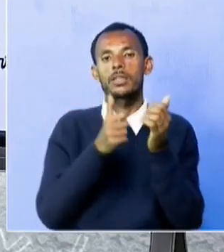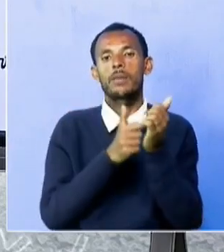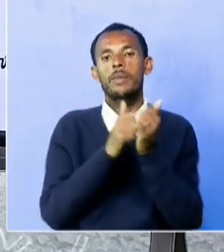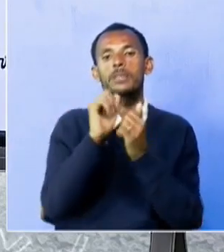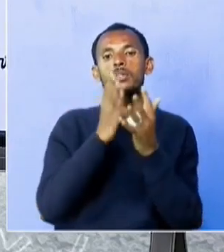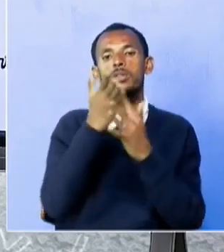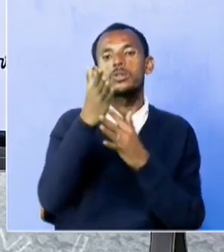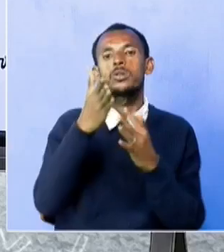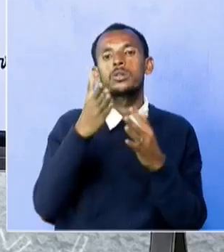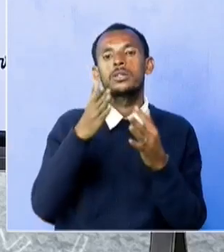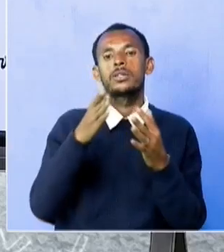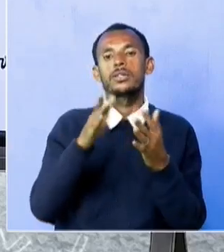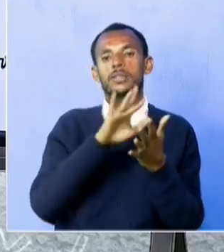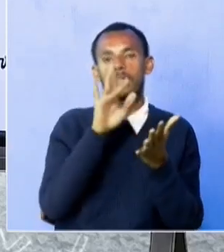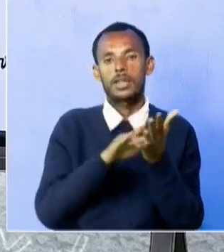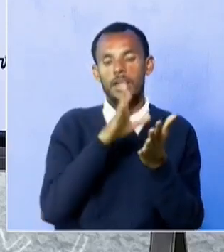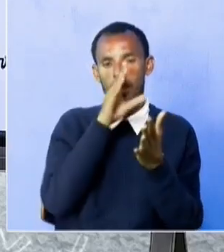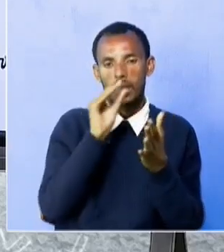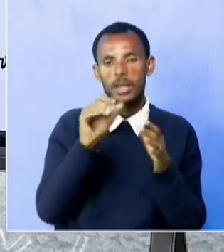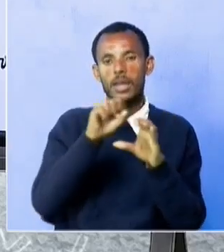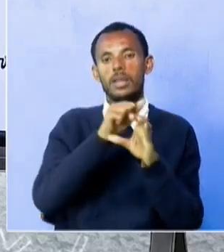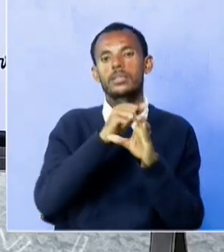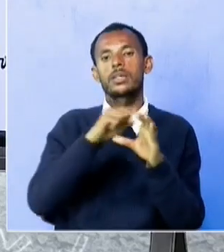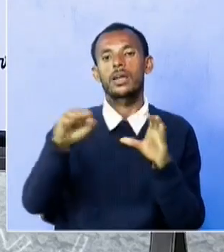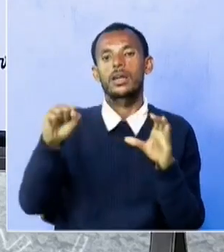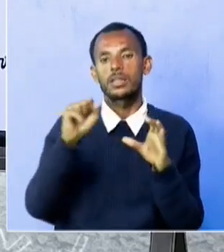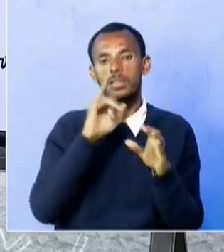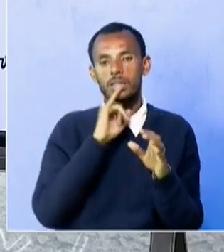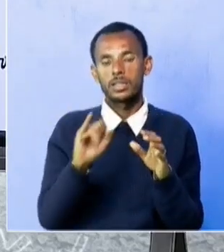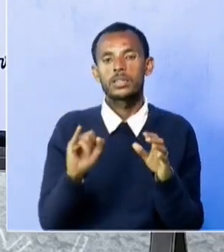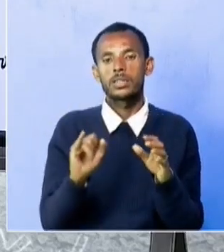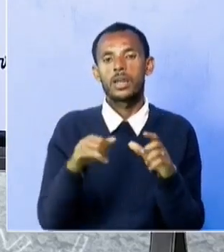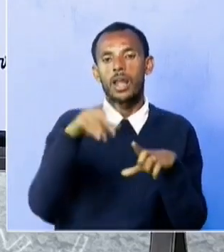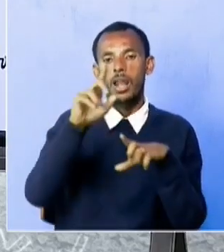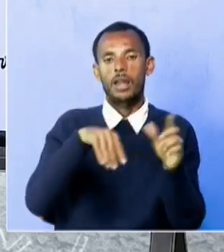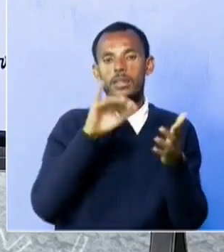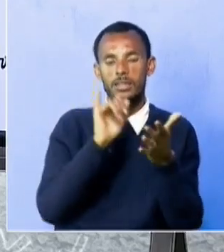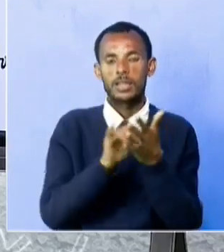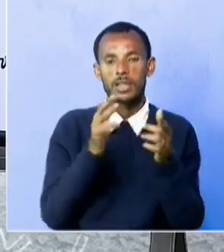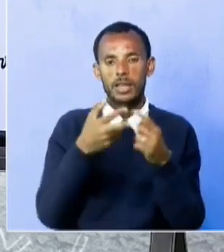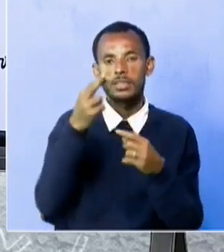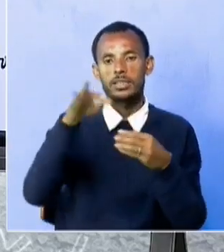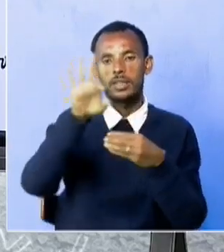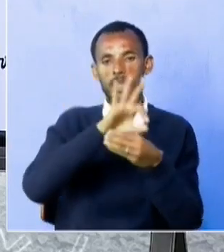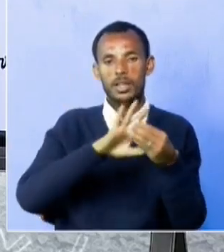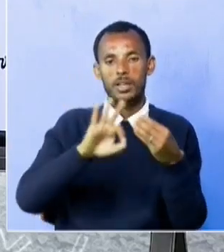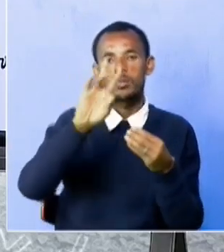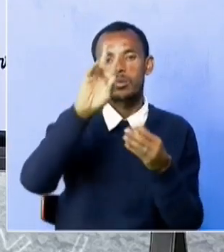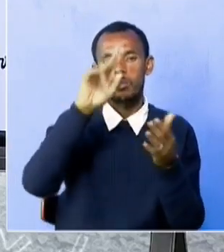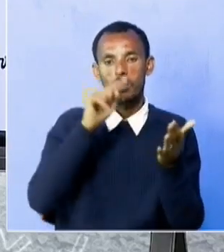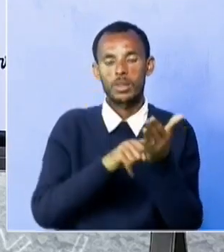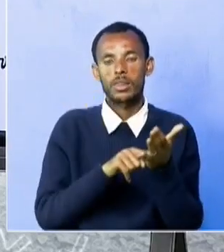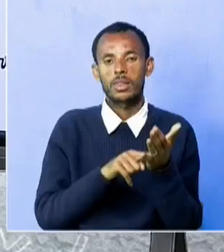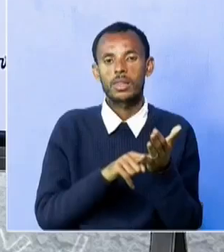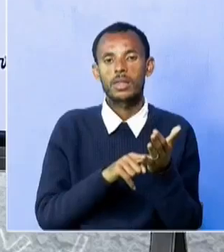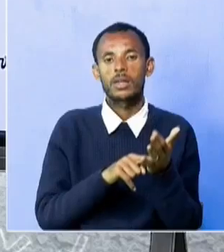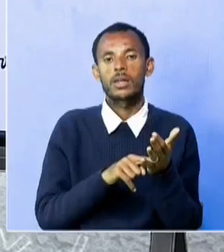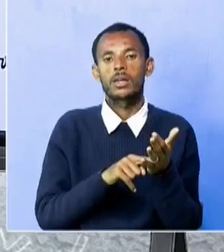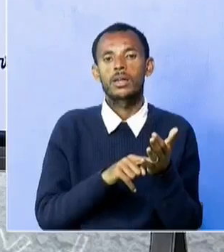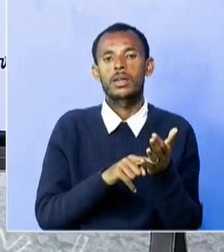the center. A secant is a line that cuts the circle at 2 points,